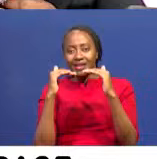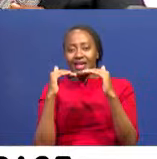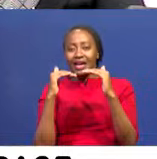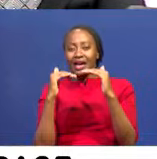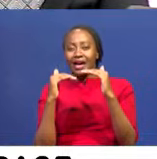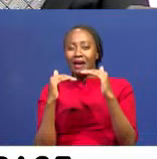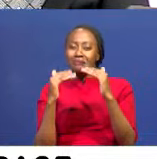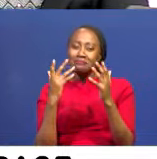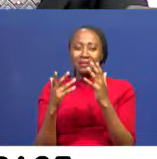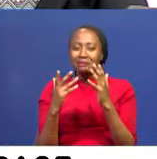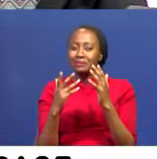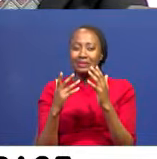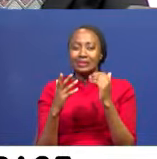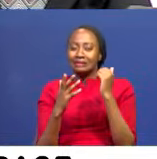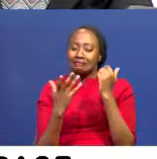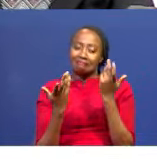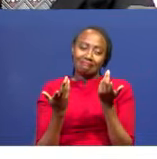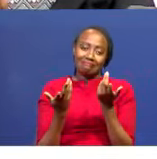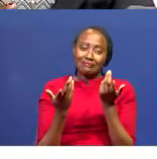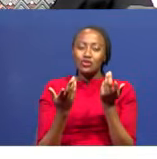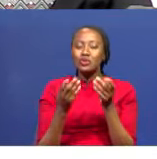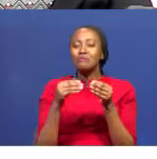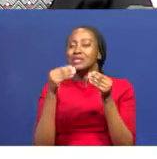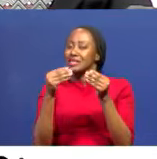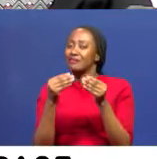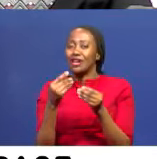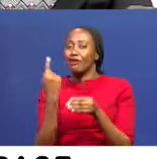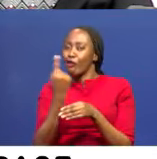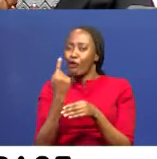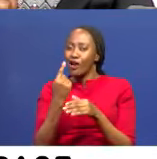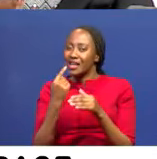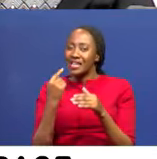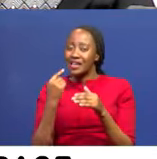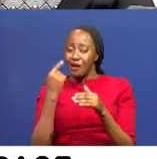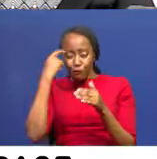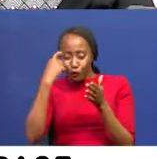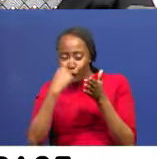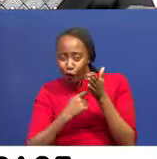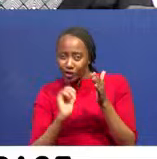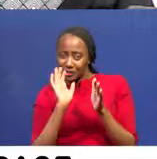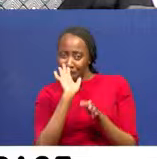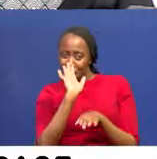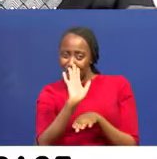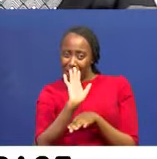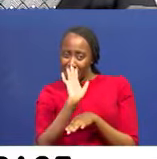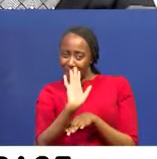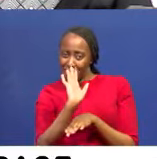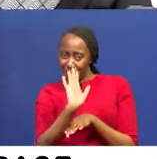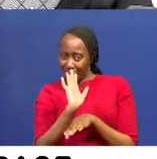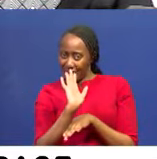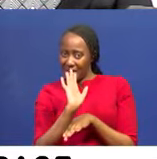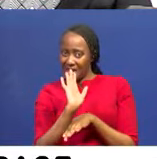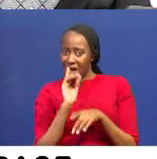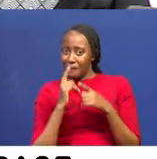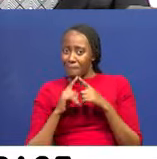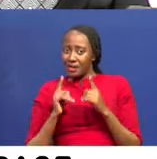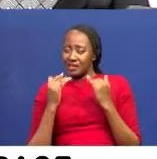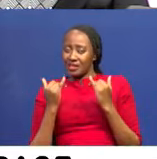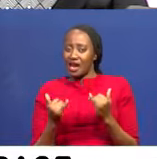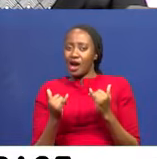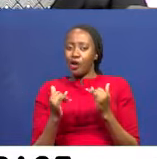medication that you will get will be within that cost framework, right? And that's